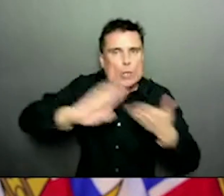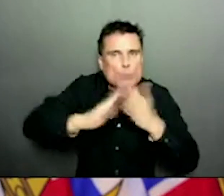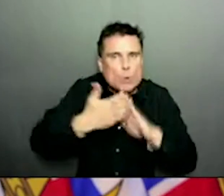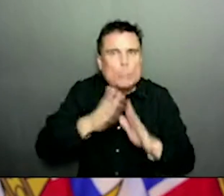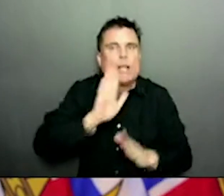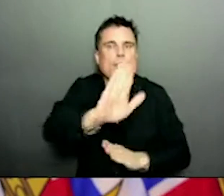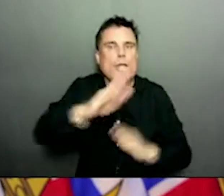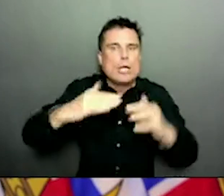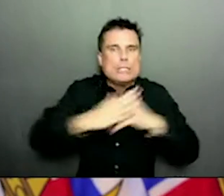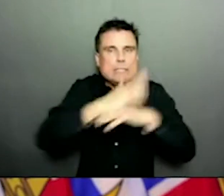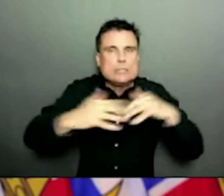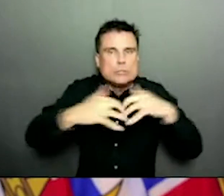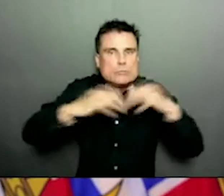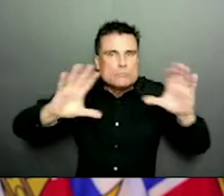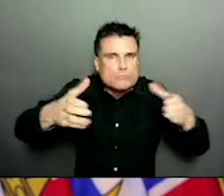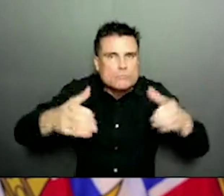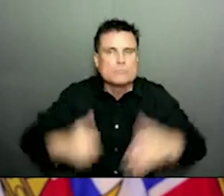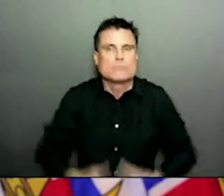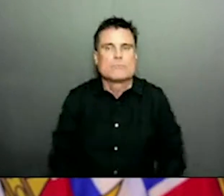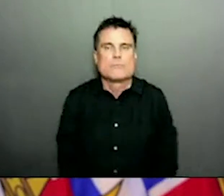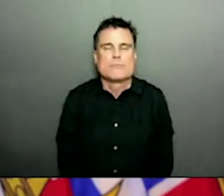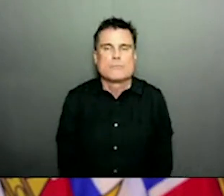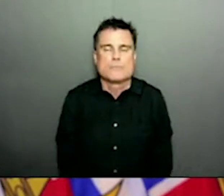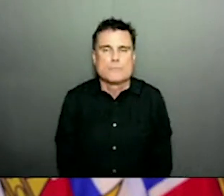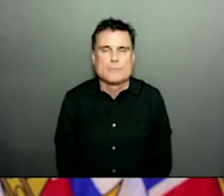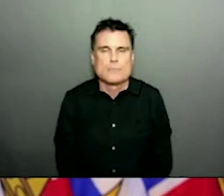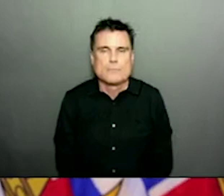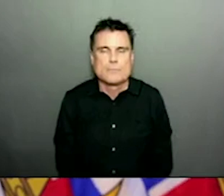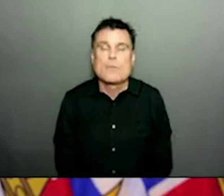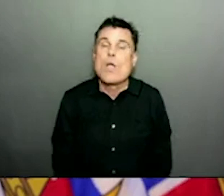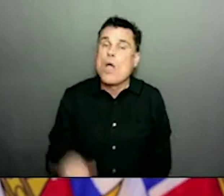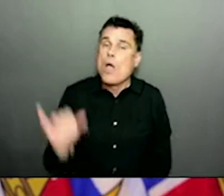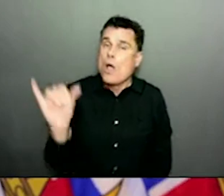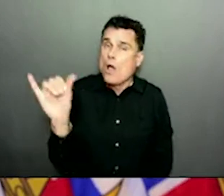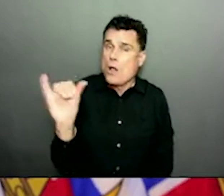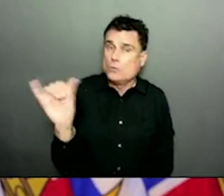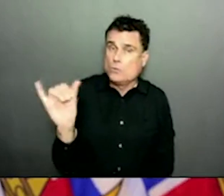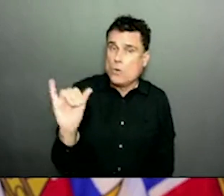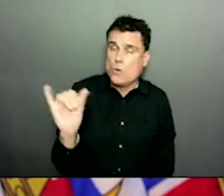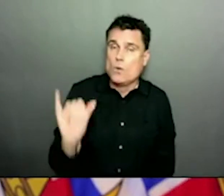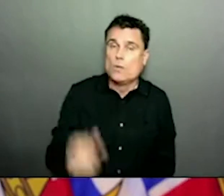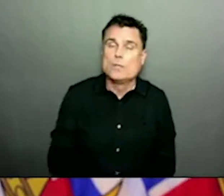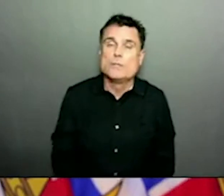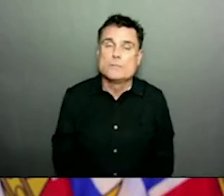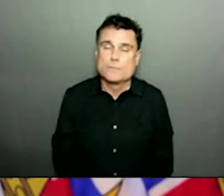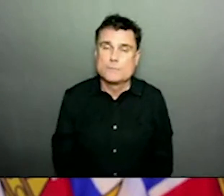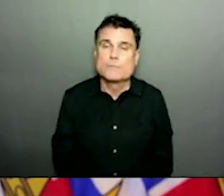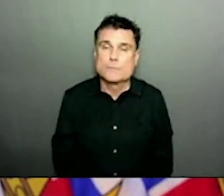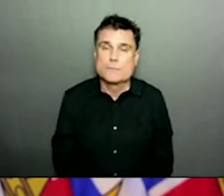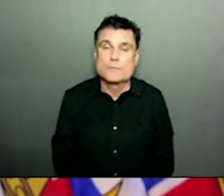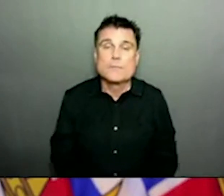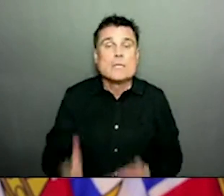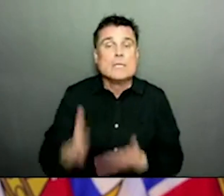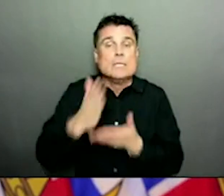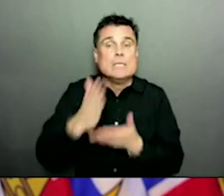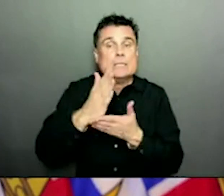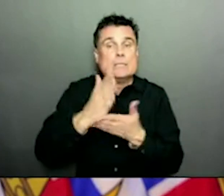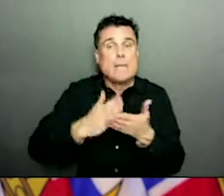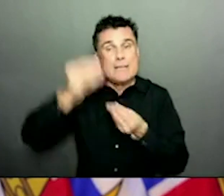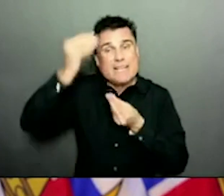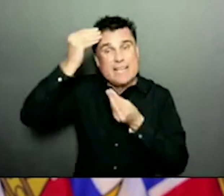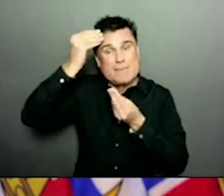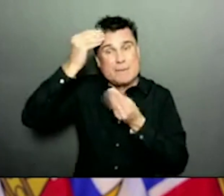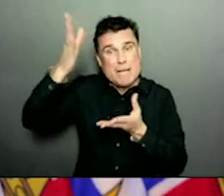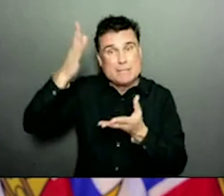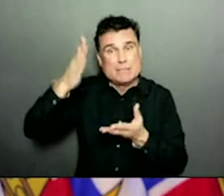And just to say that I also have a responsibility to keep certain information confidential